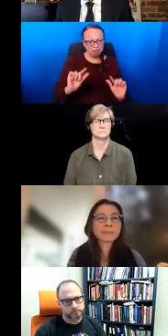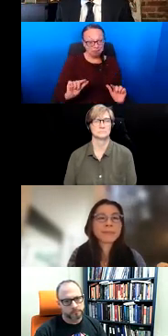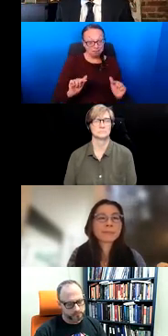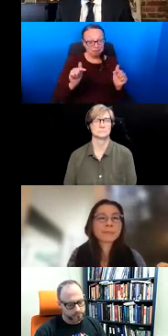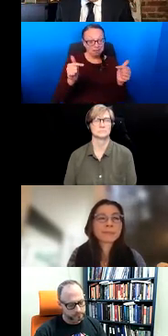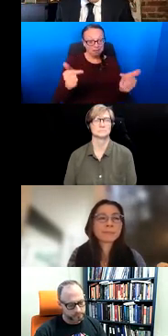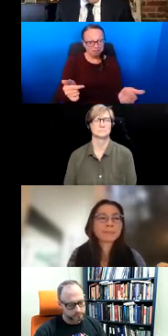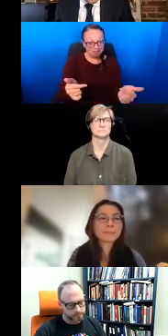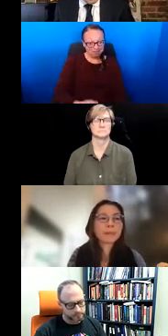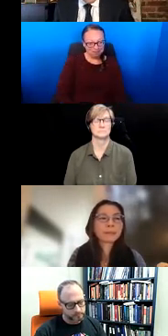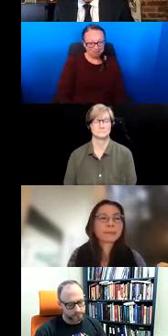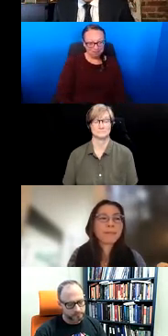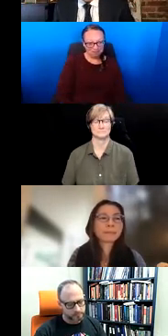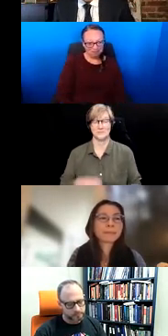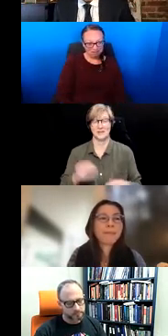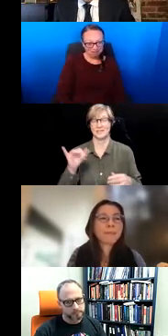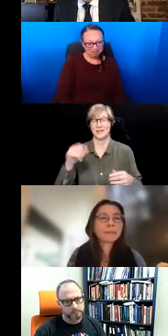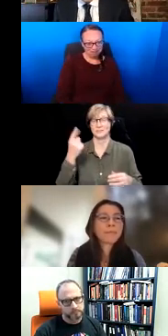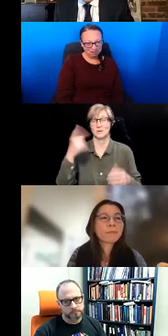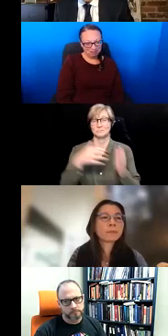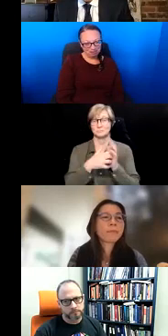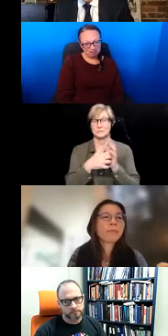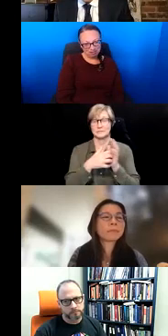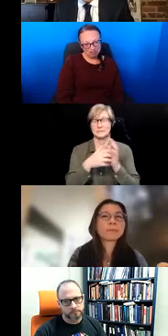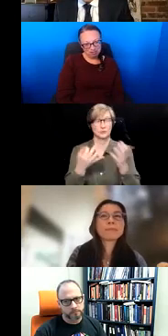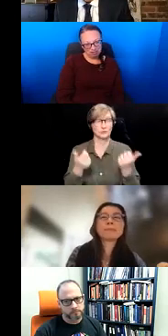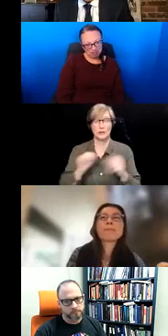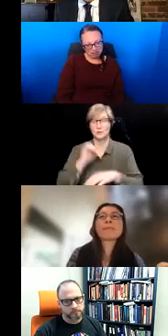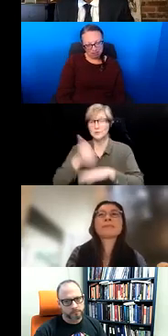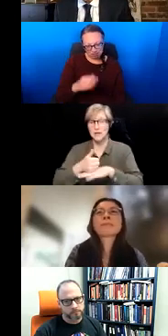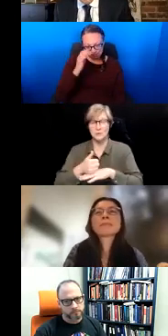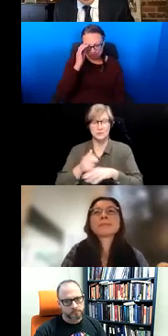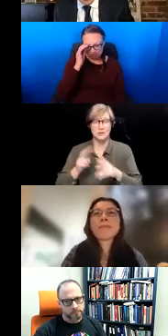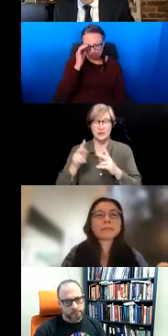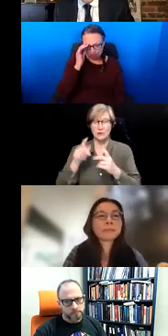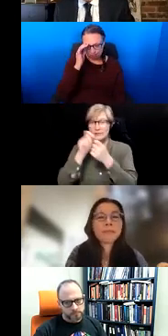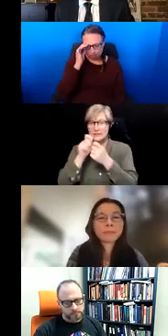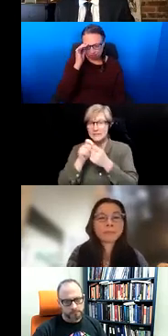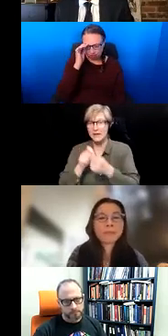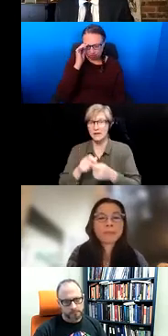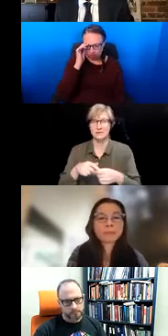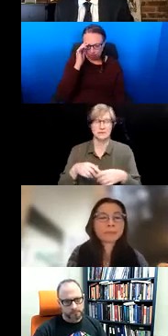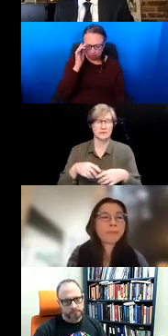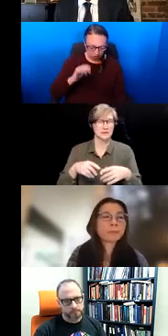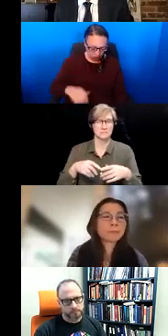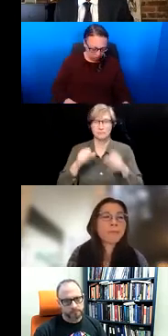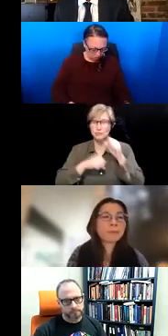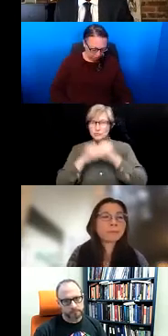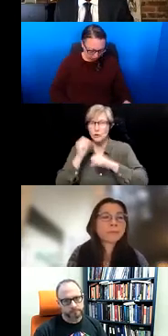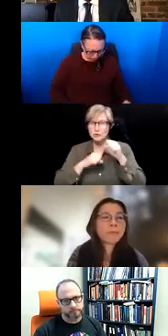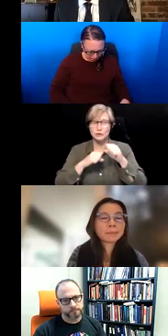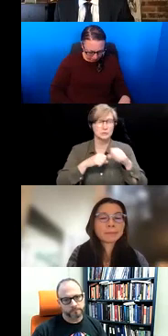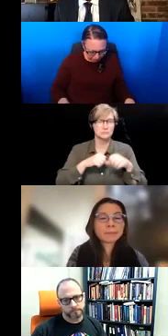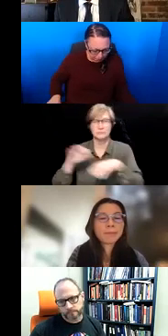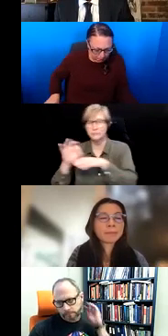you were trying to do is establish some very detailed and specific structure-function